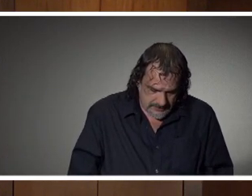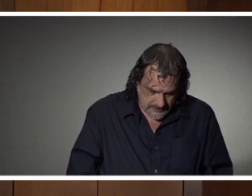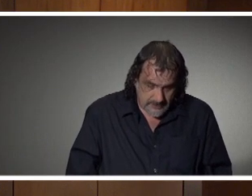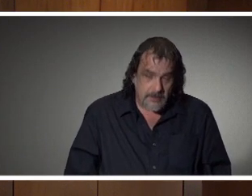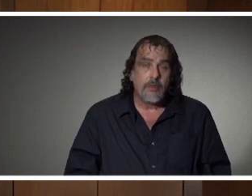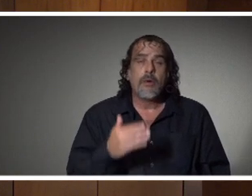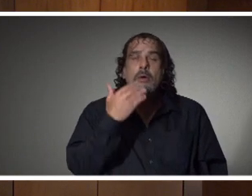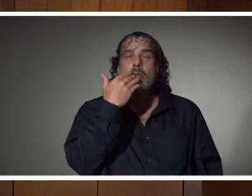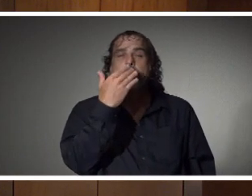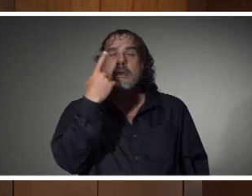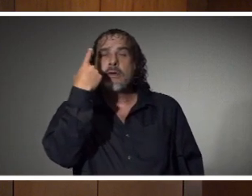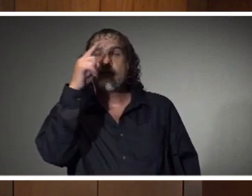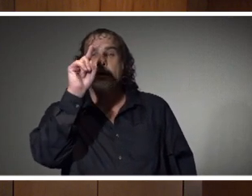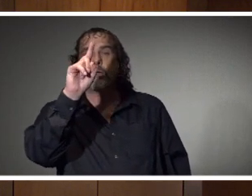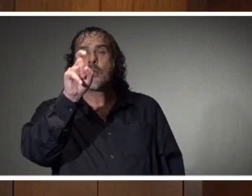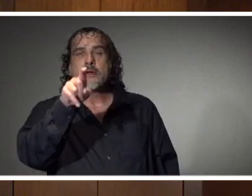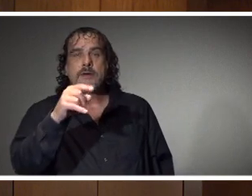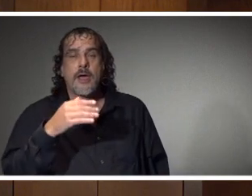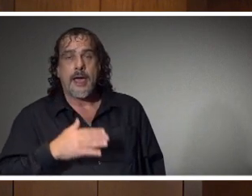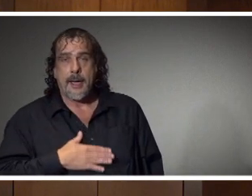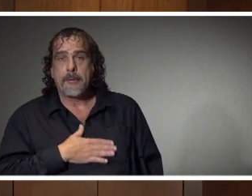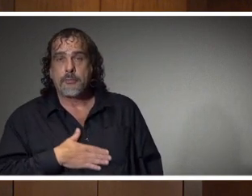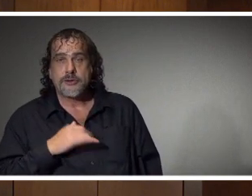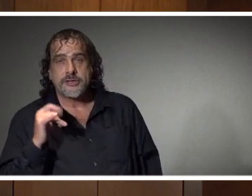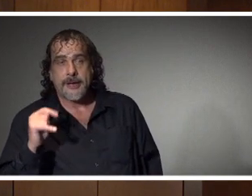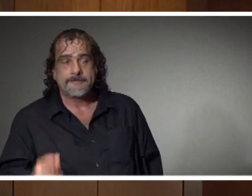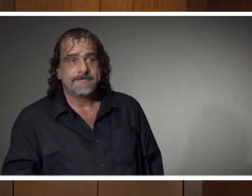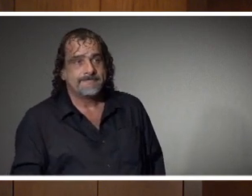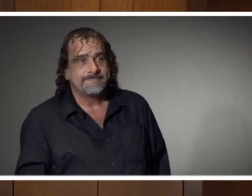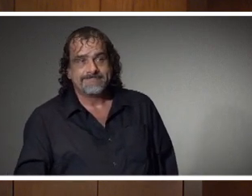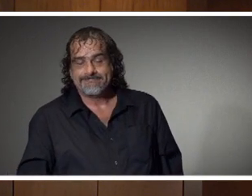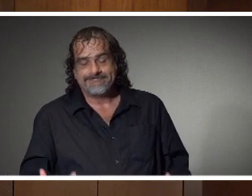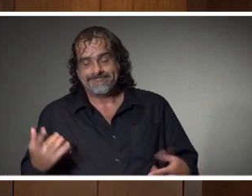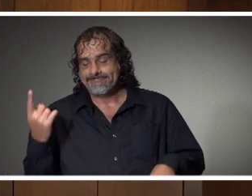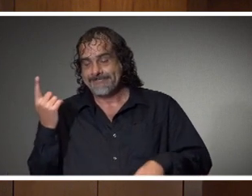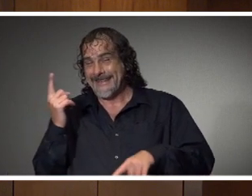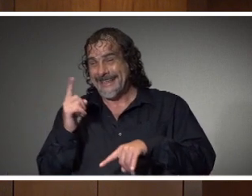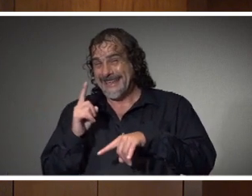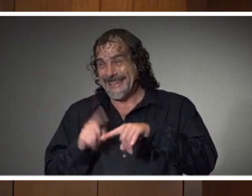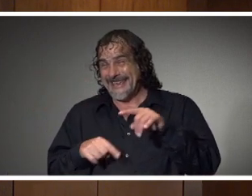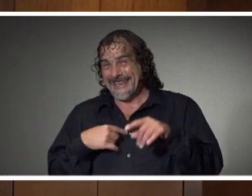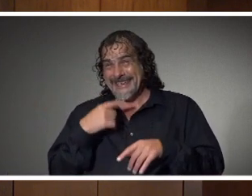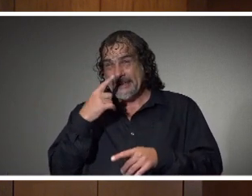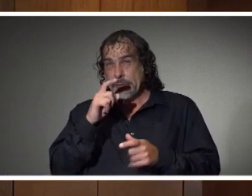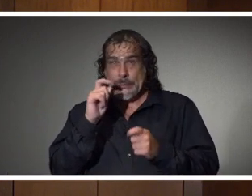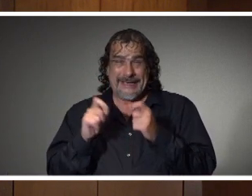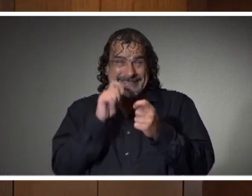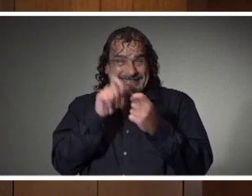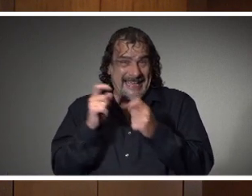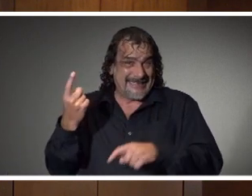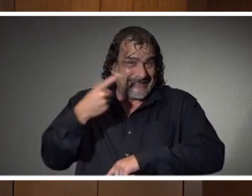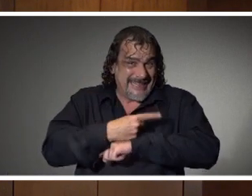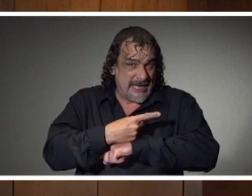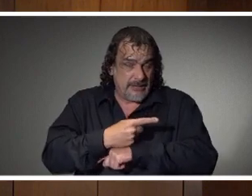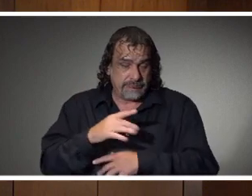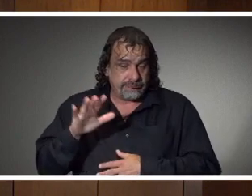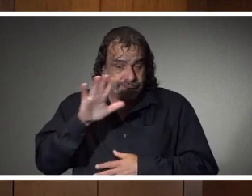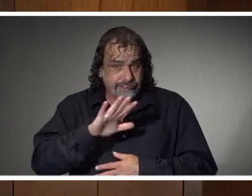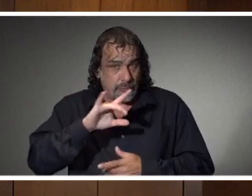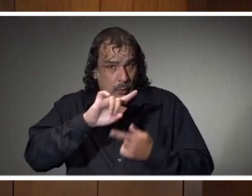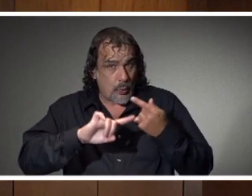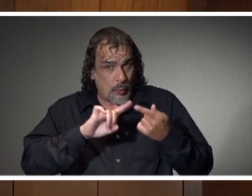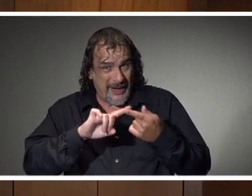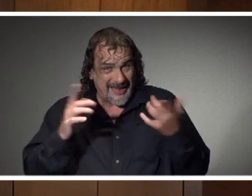Thanks for the question. I appreciate that. I can't give you any real idea of when that may